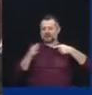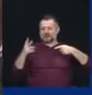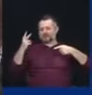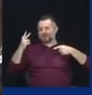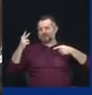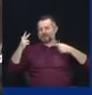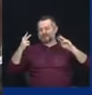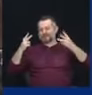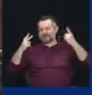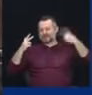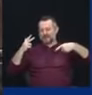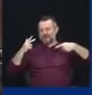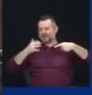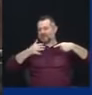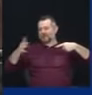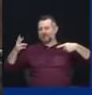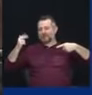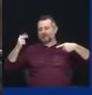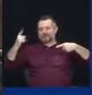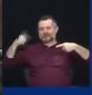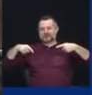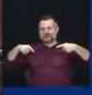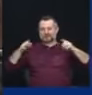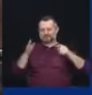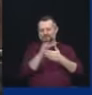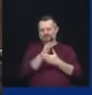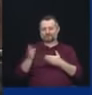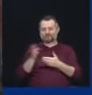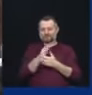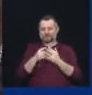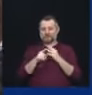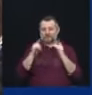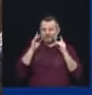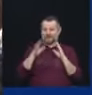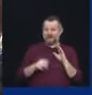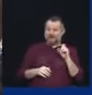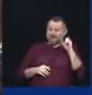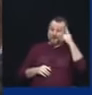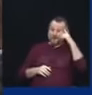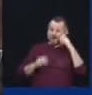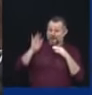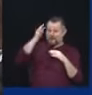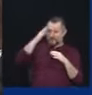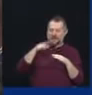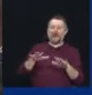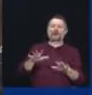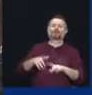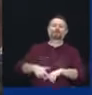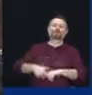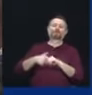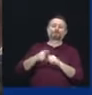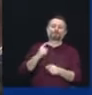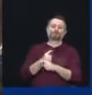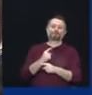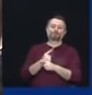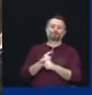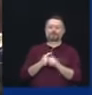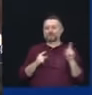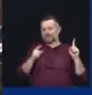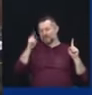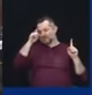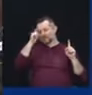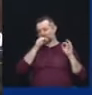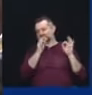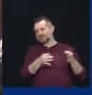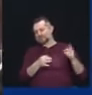And the federal government, I think wisely so, said, let's put a pause, let's advise healthcare workers to be aware of